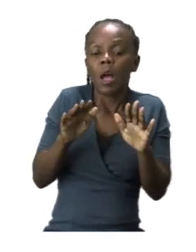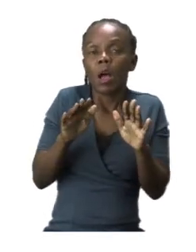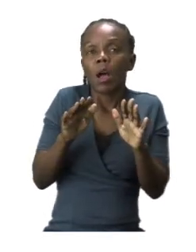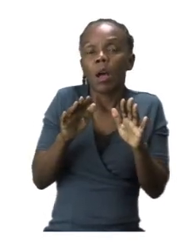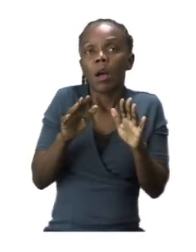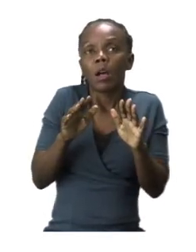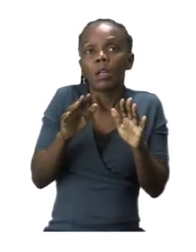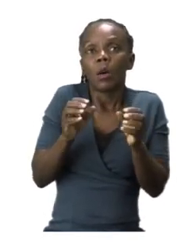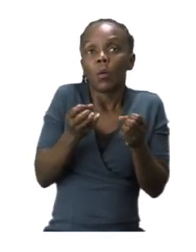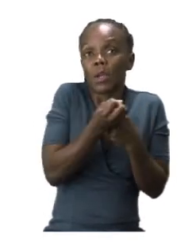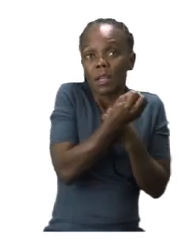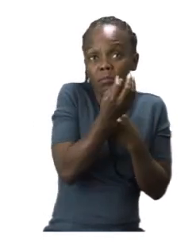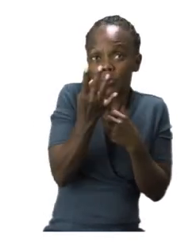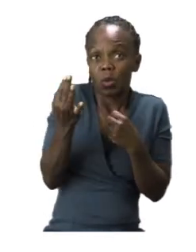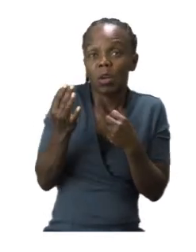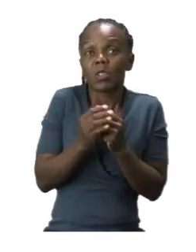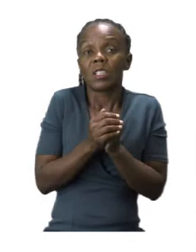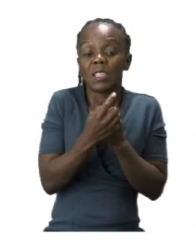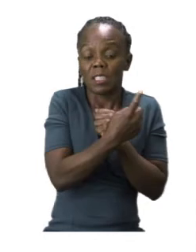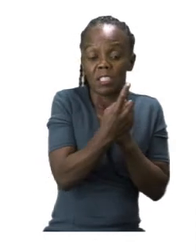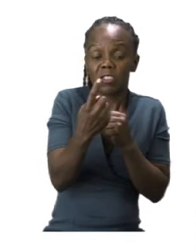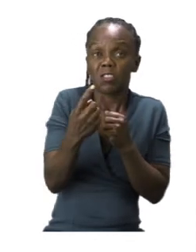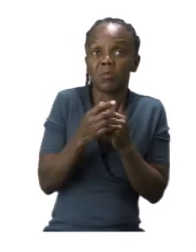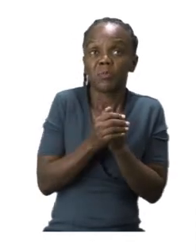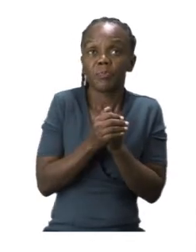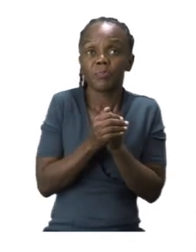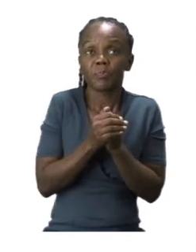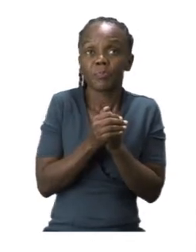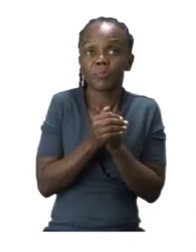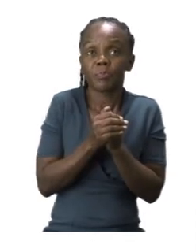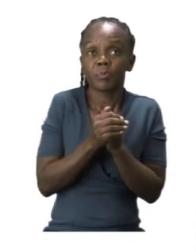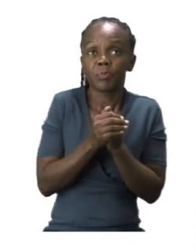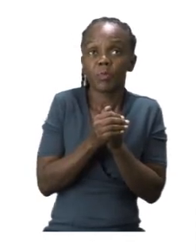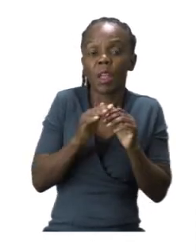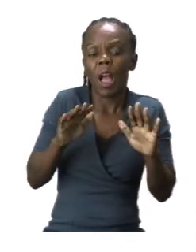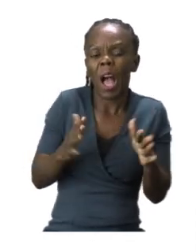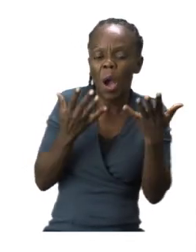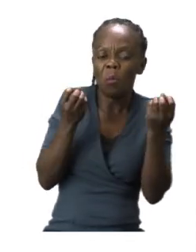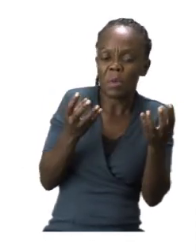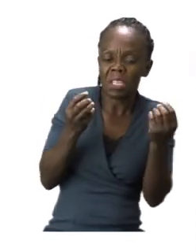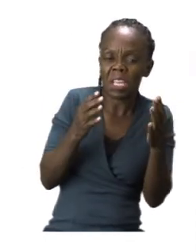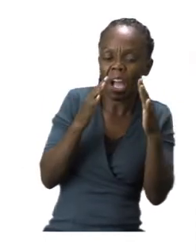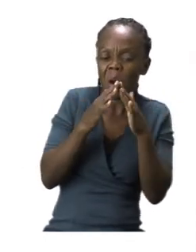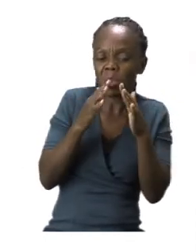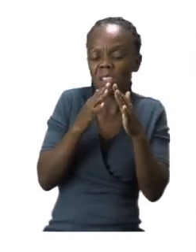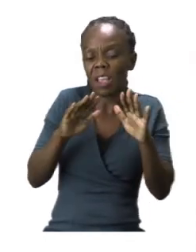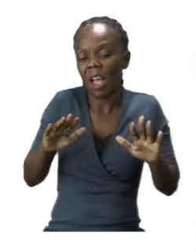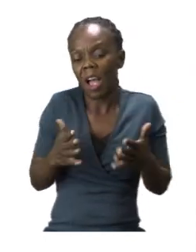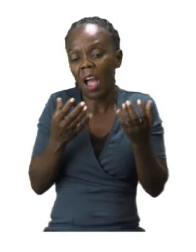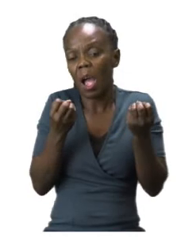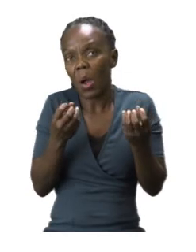and write the number that we can see. I am going to do the first one with you, and the first one